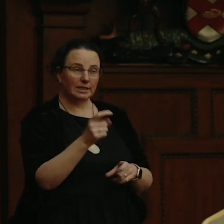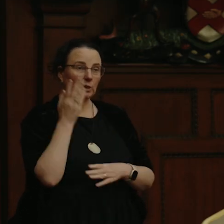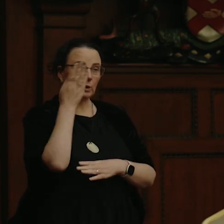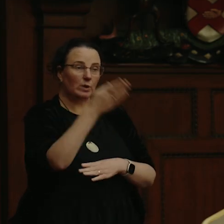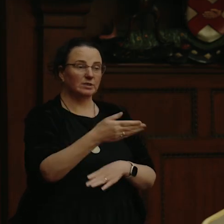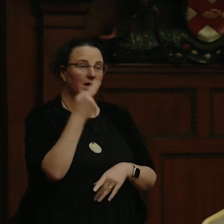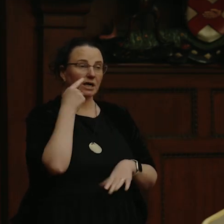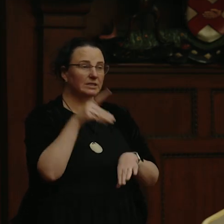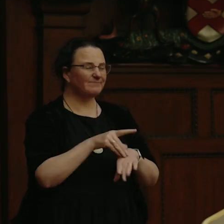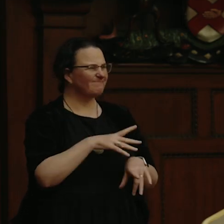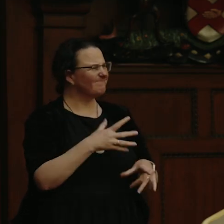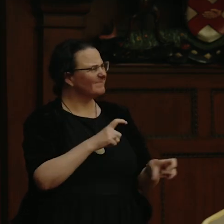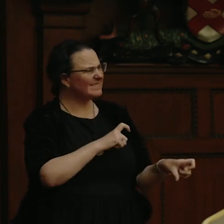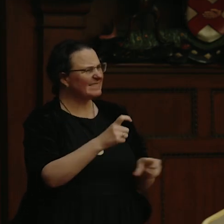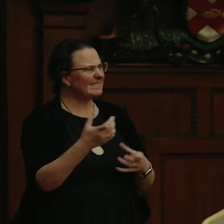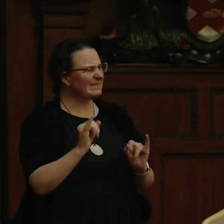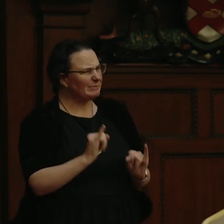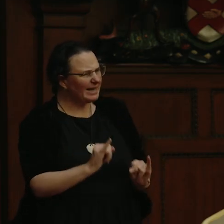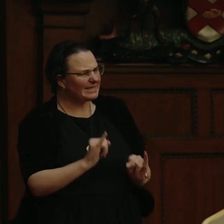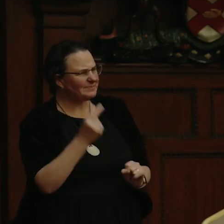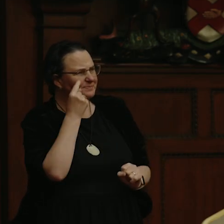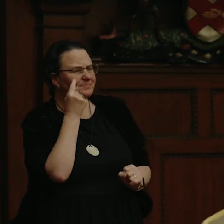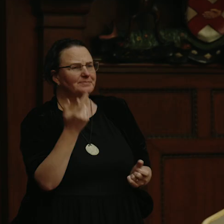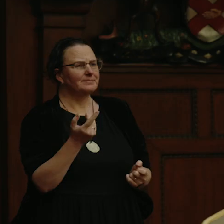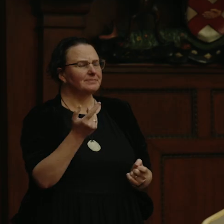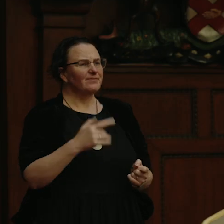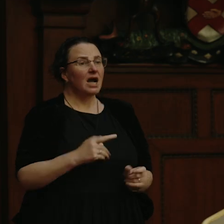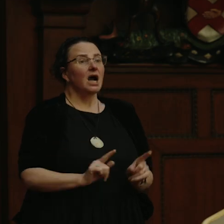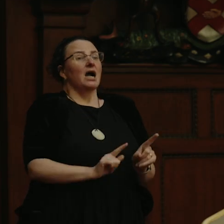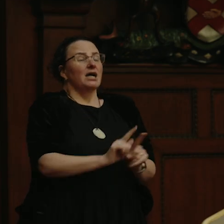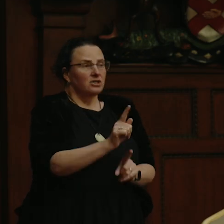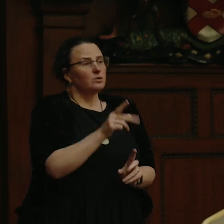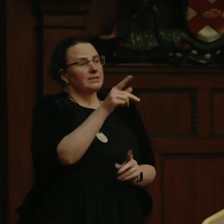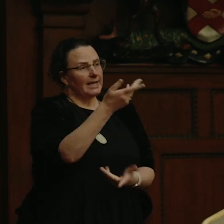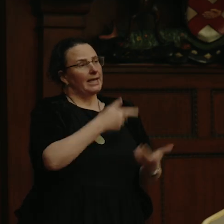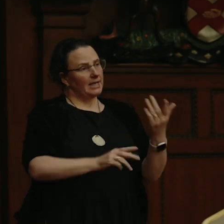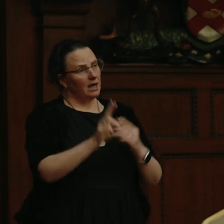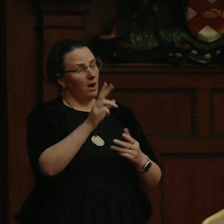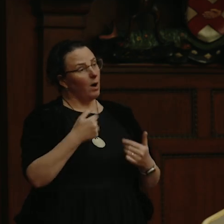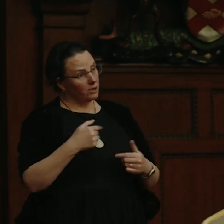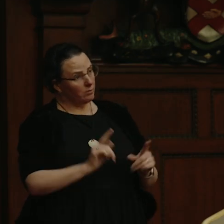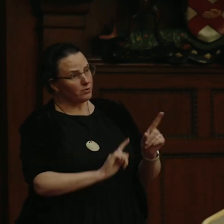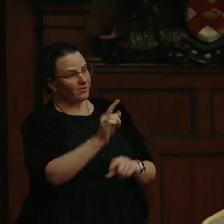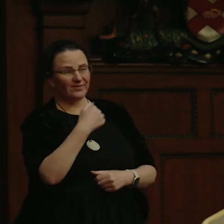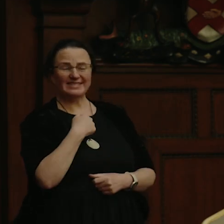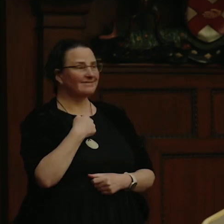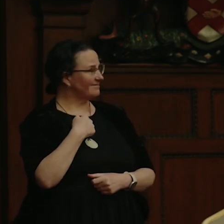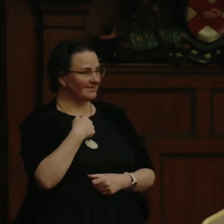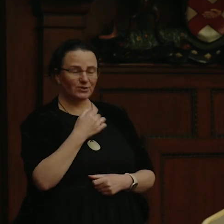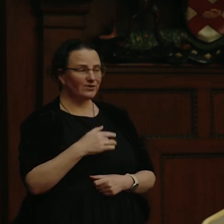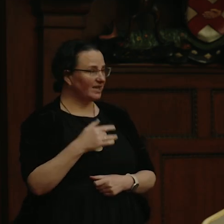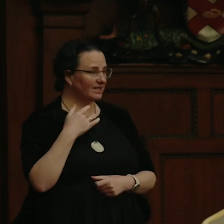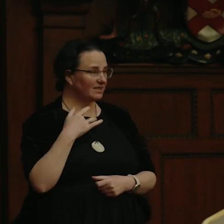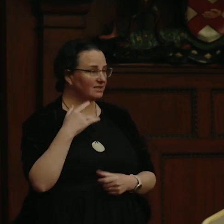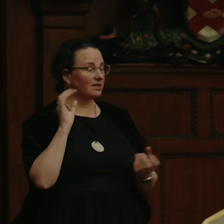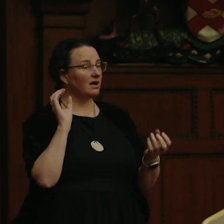going, my eyes still feel really bad. I'm not feeling this improvement that you're telling me I'm having. And the converse